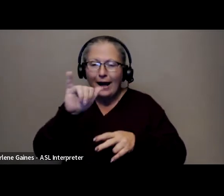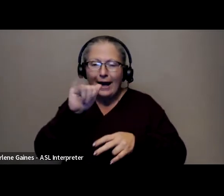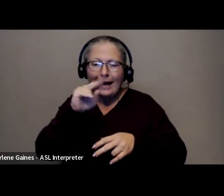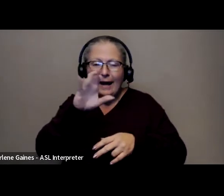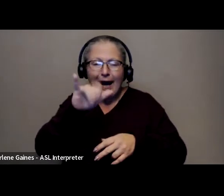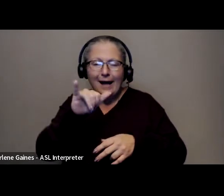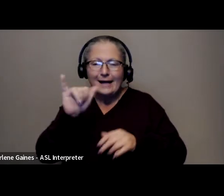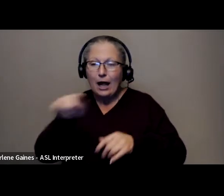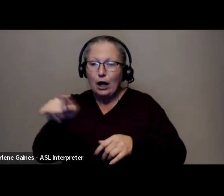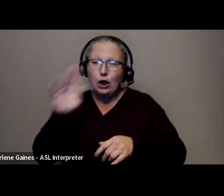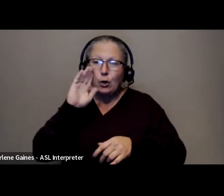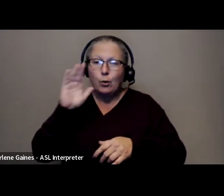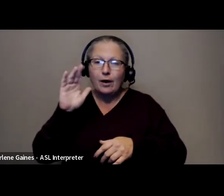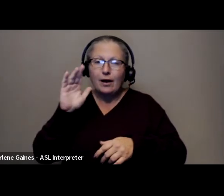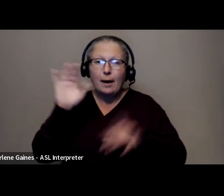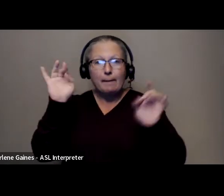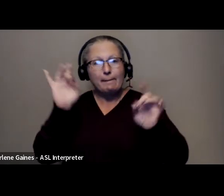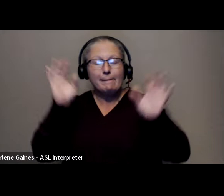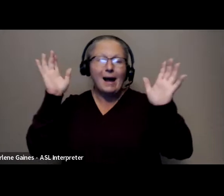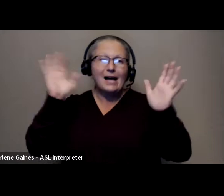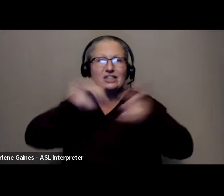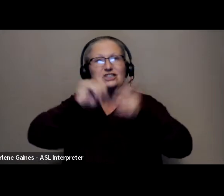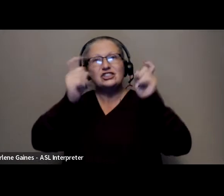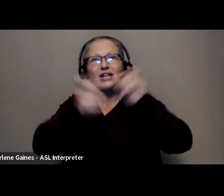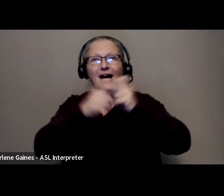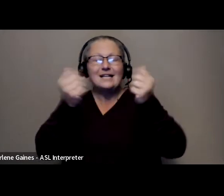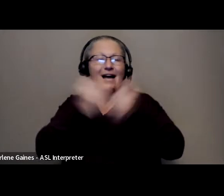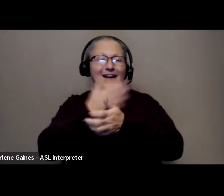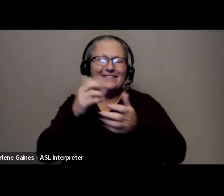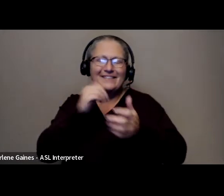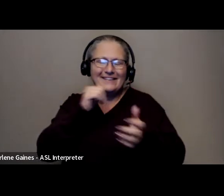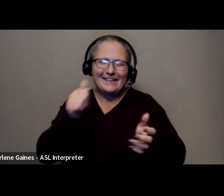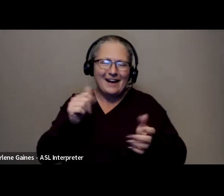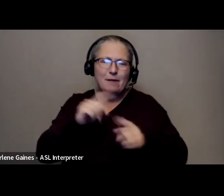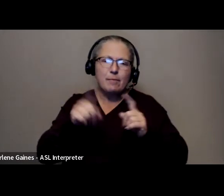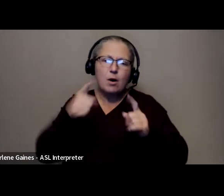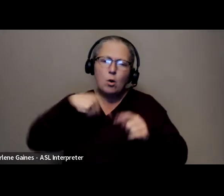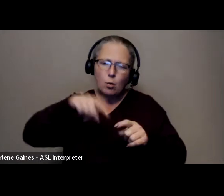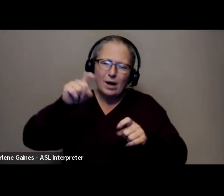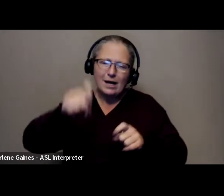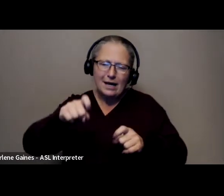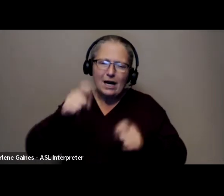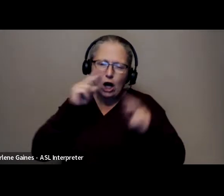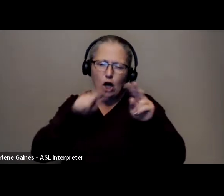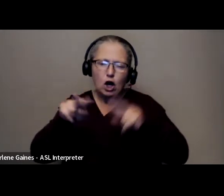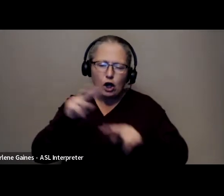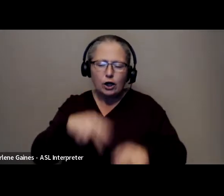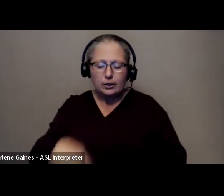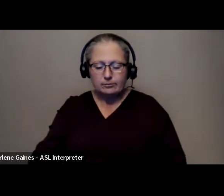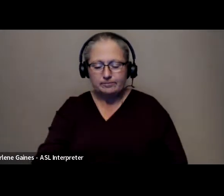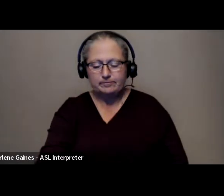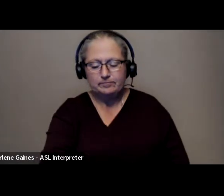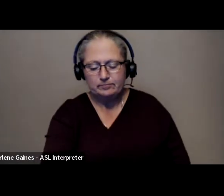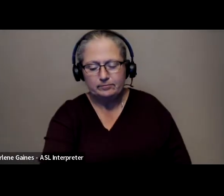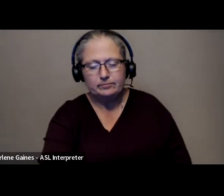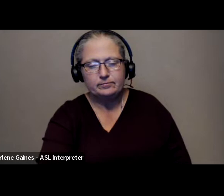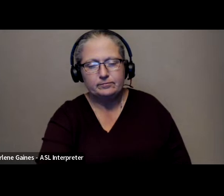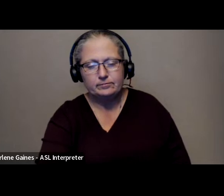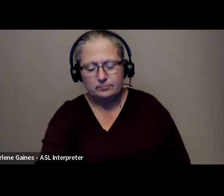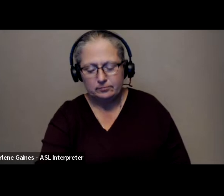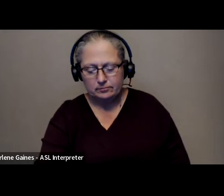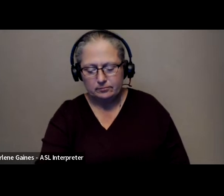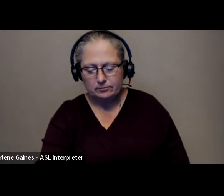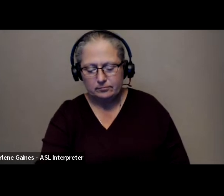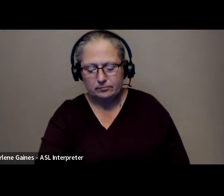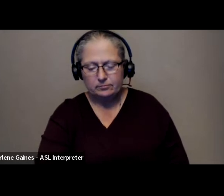to go magically change all that, but I think it's something we really need to look at. Yeah, I just want to note, at least